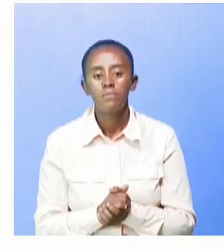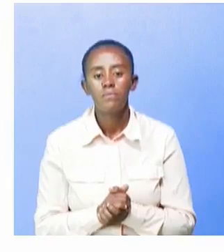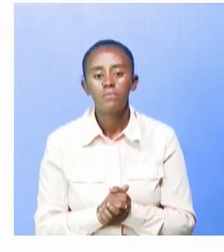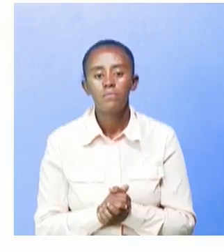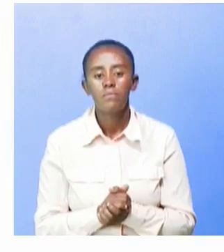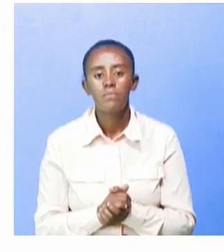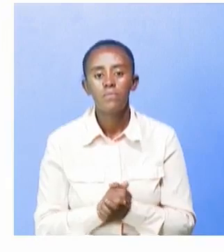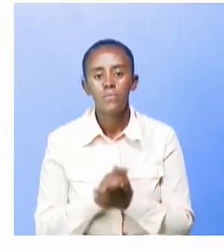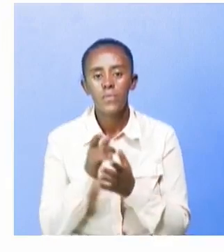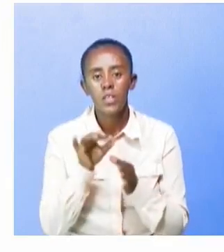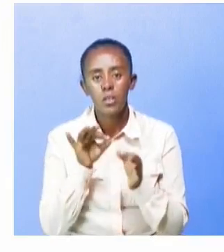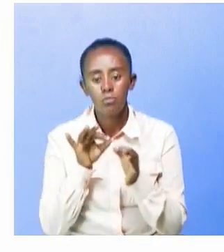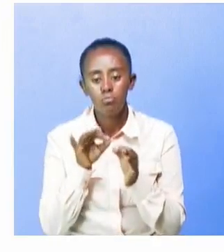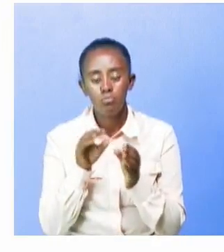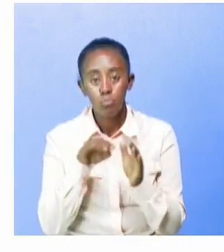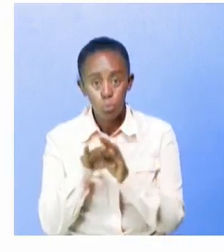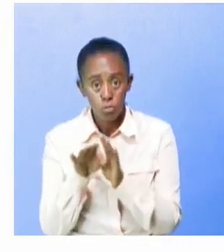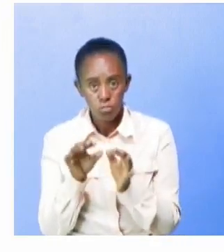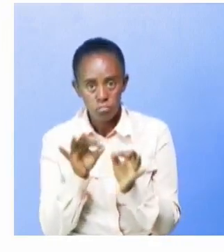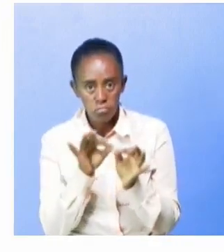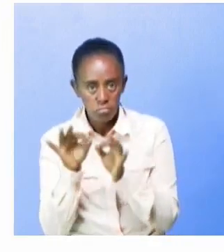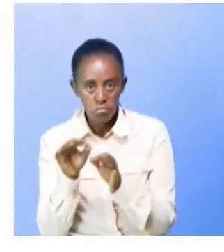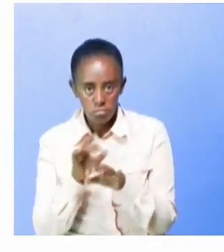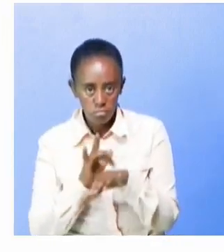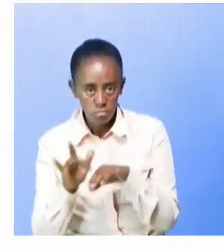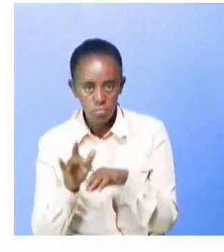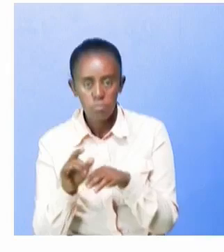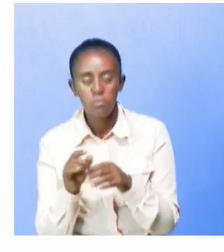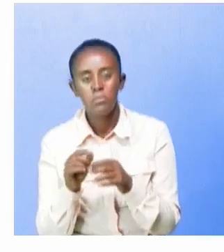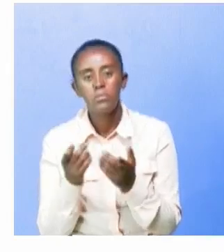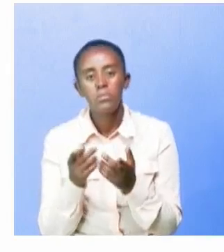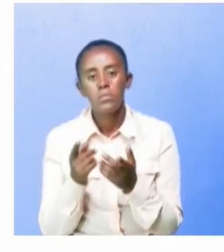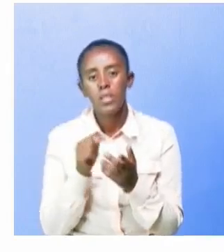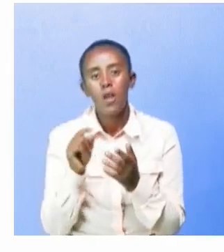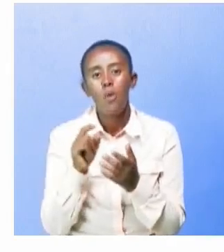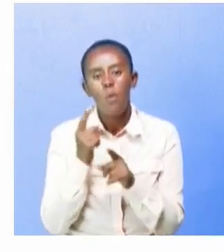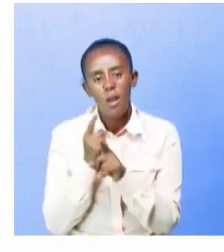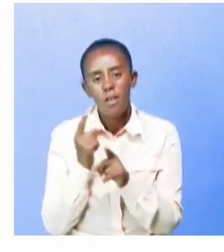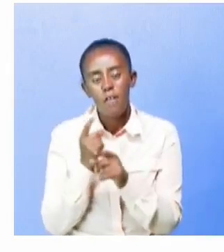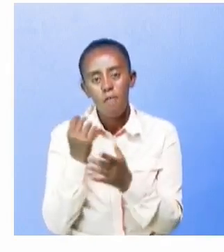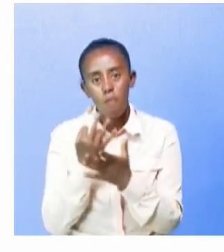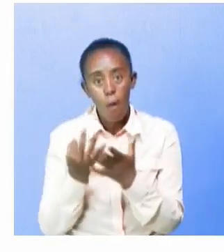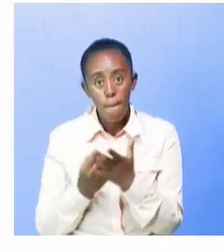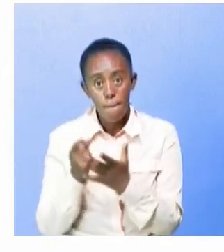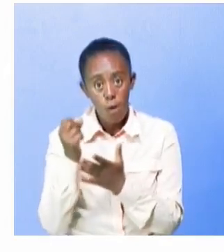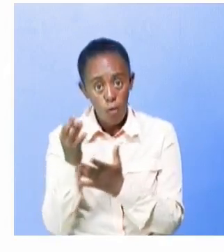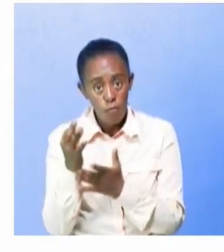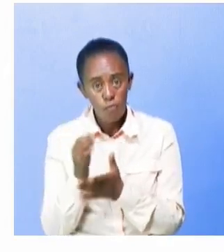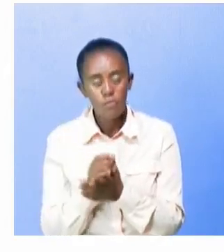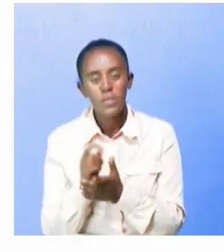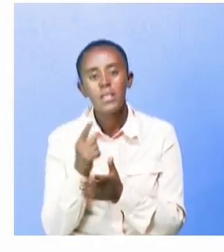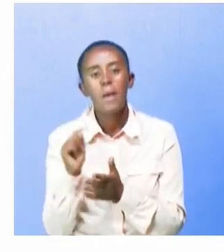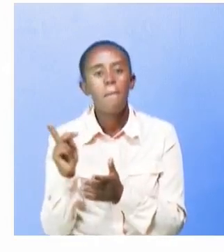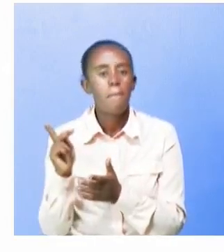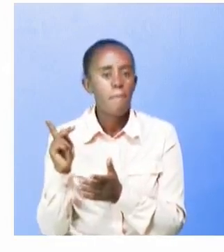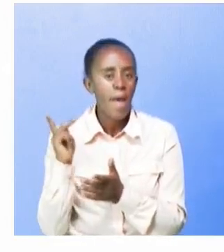Put the correct form of the